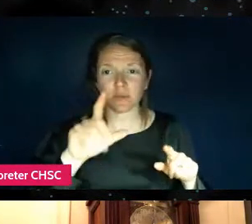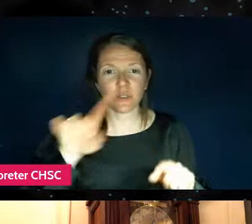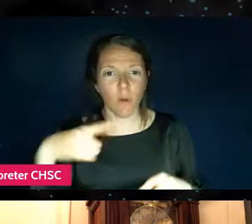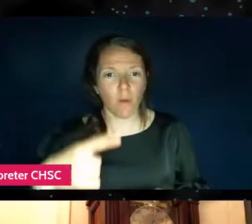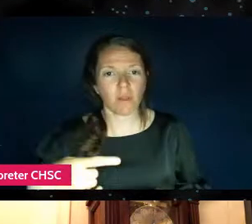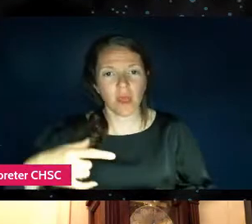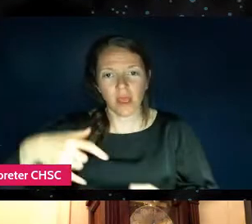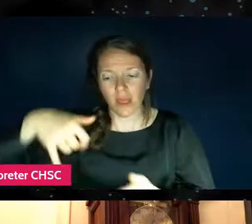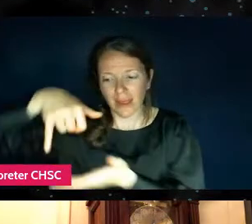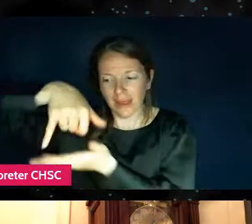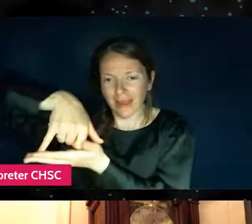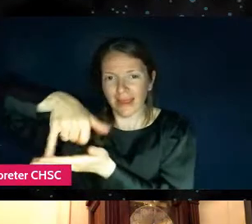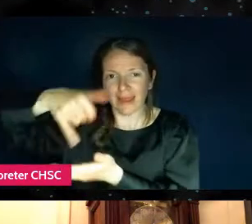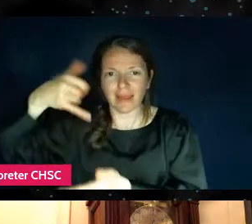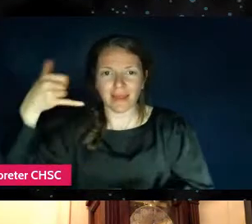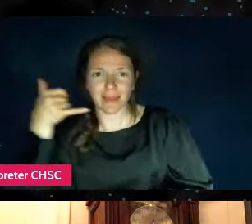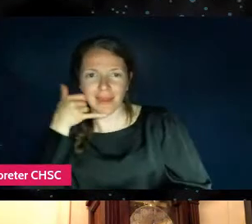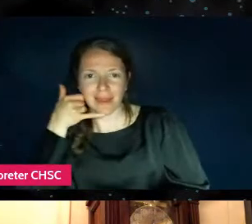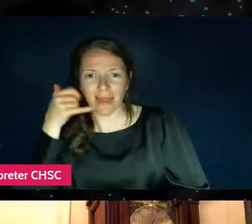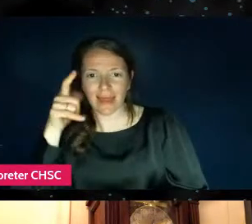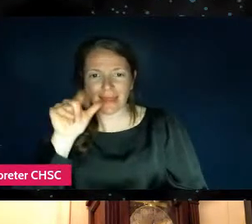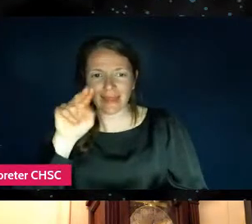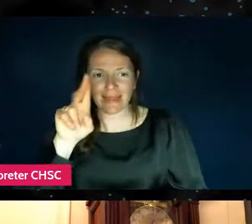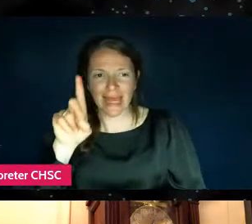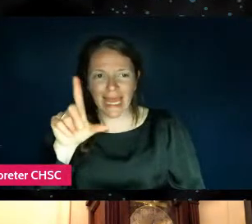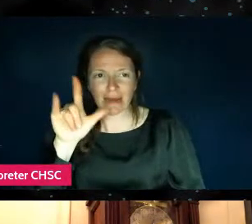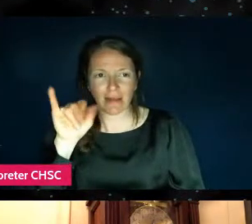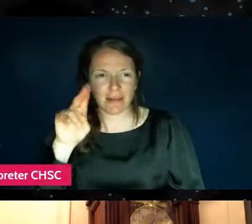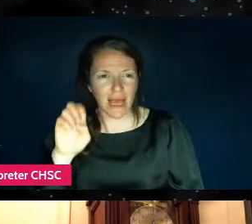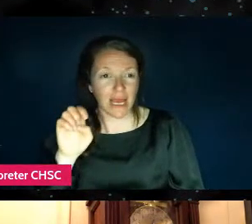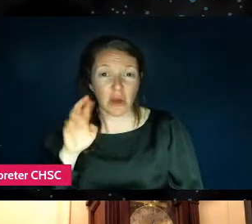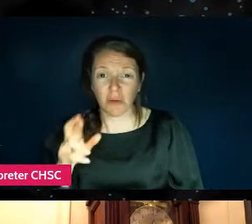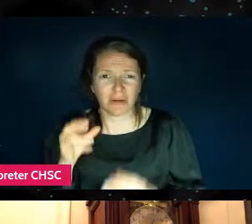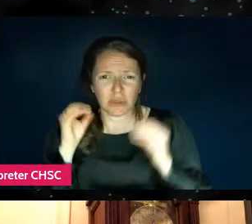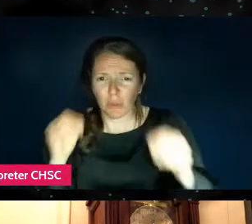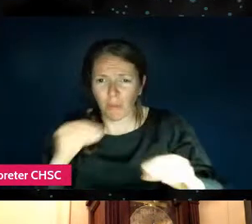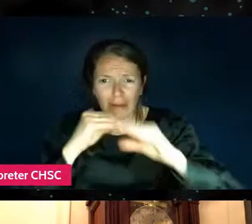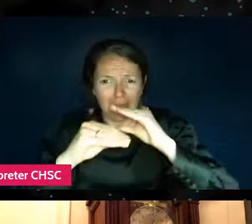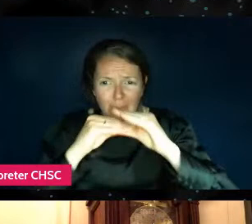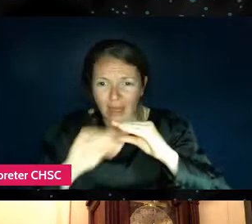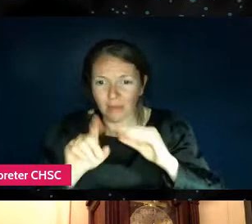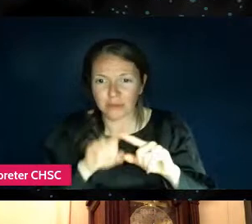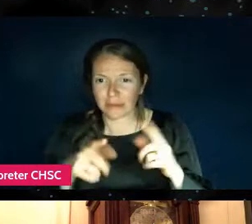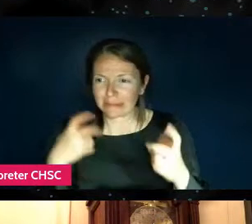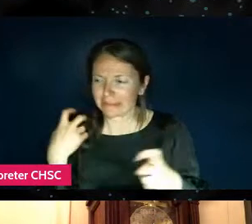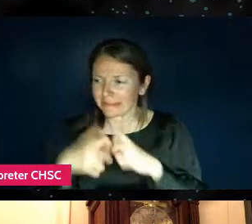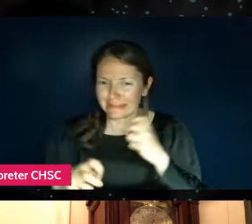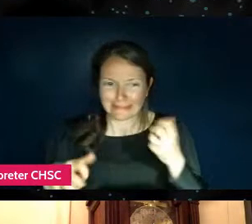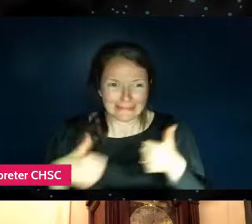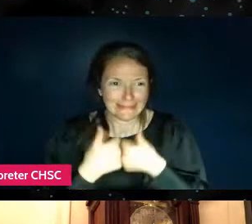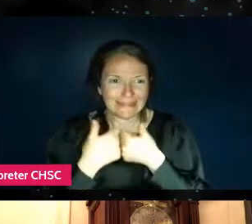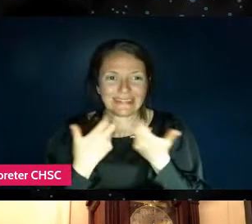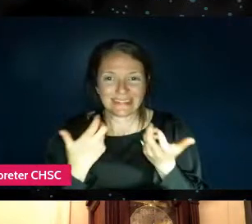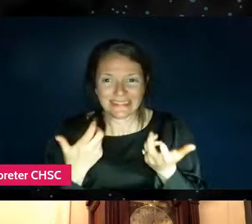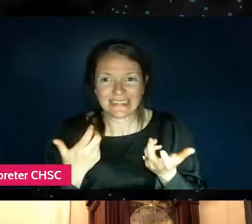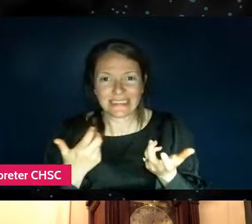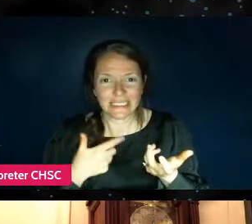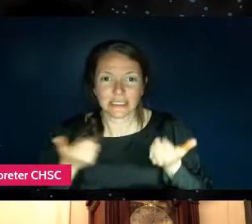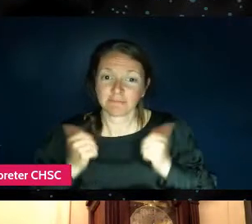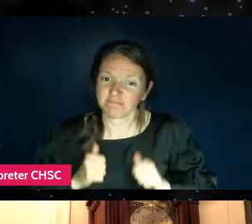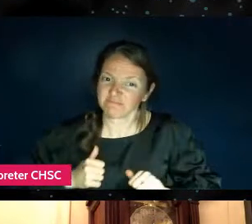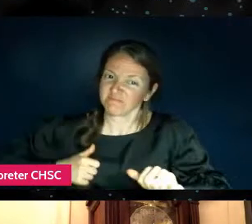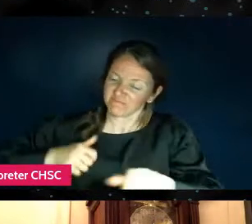landlines and they didn't have email. And so it was just a lot of, you know, a lot of